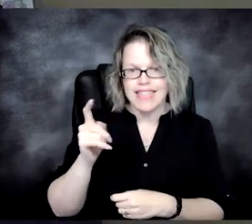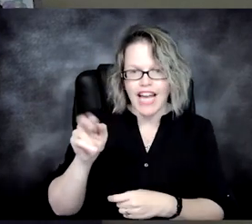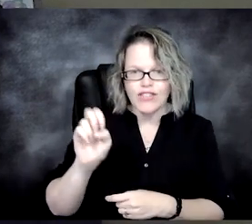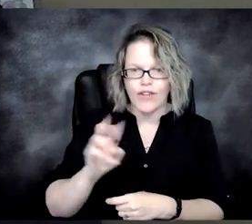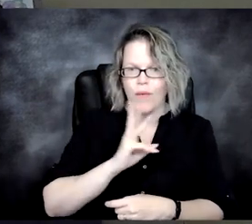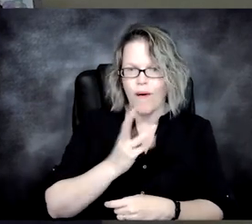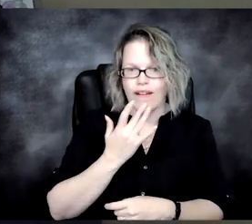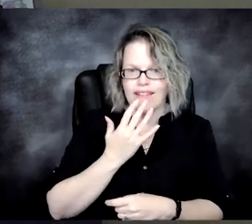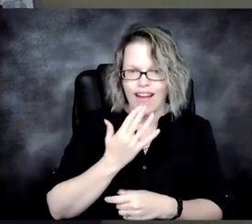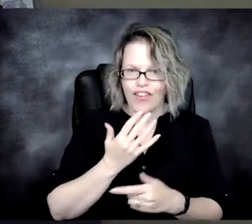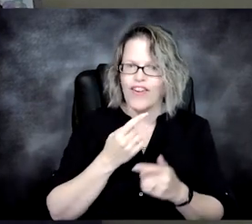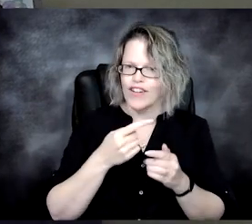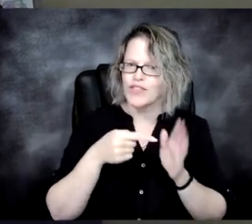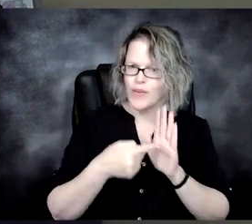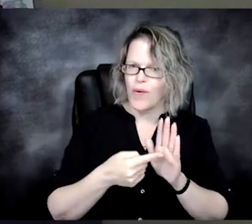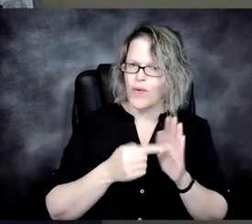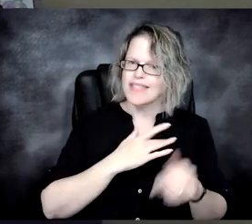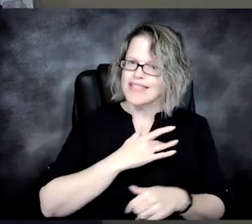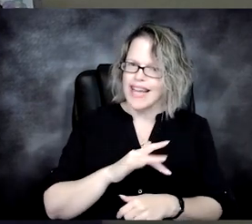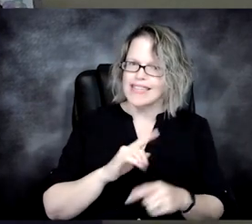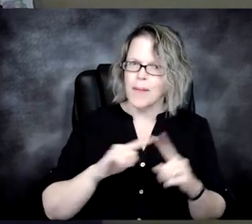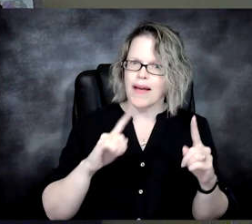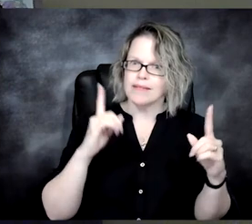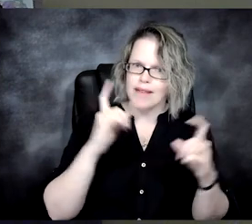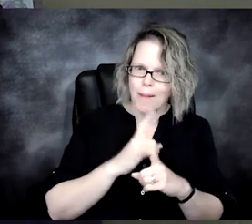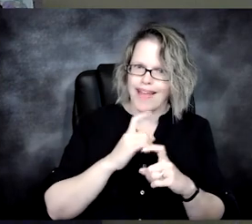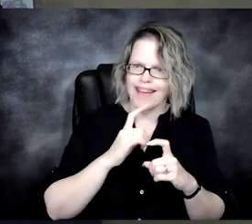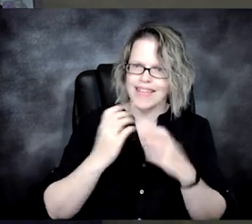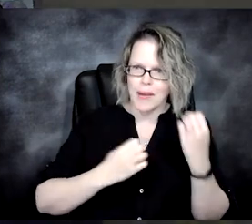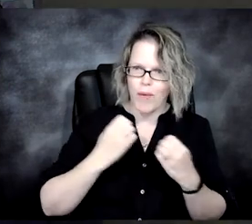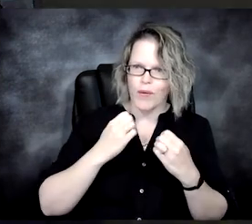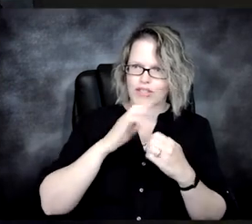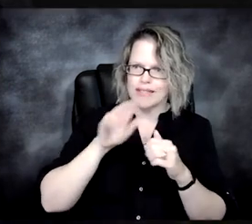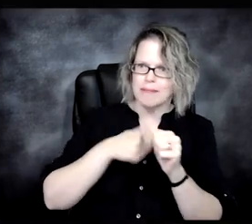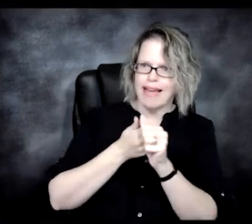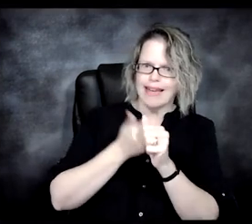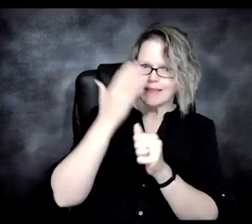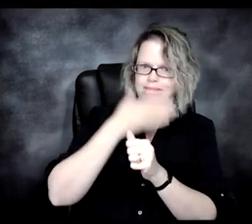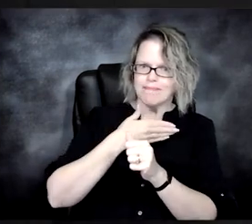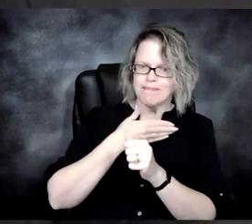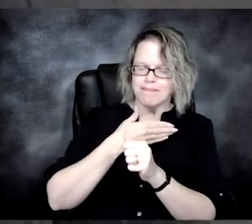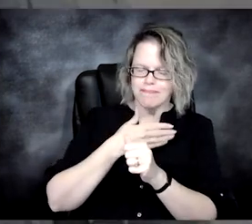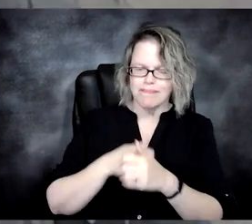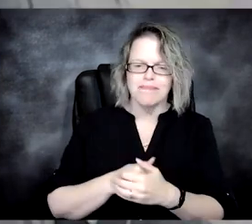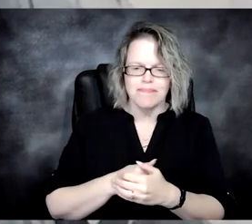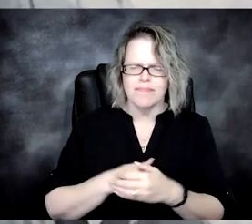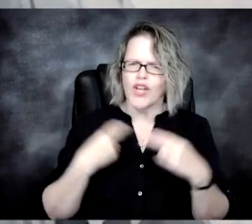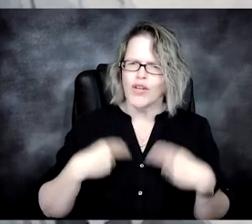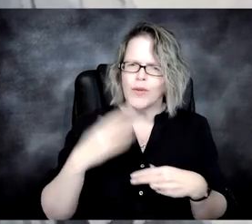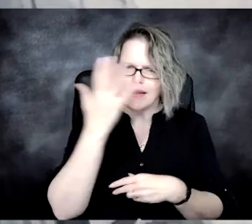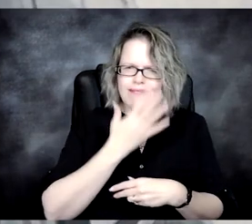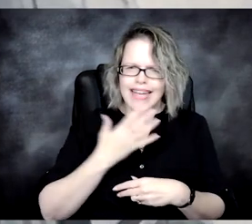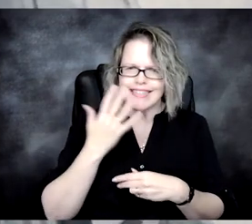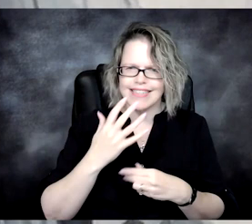paintings in particular helps to capture that sensitive yet complex emotions behind my blank expression. Human faces are always an